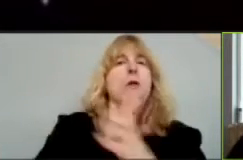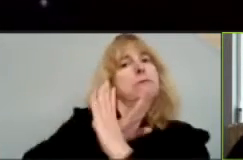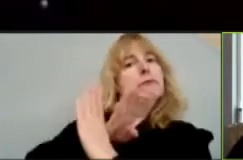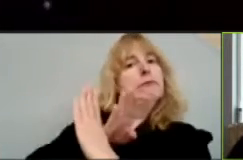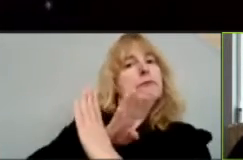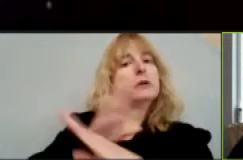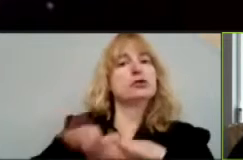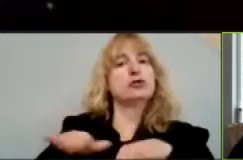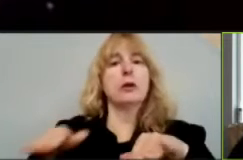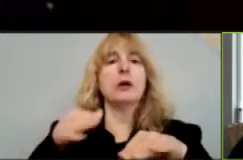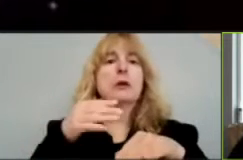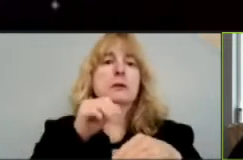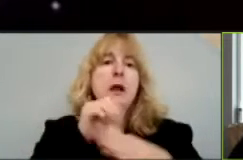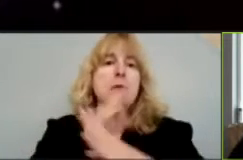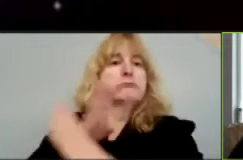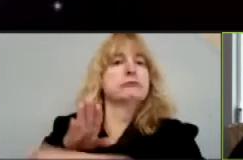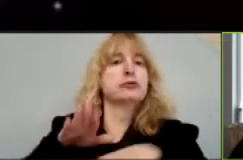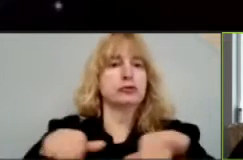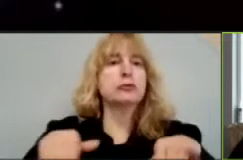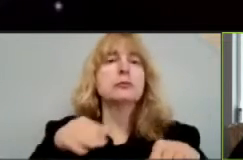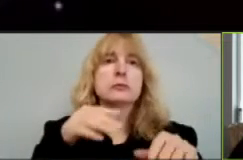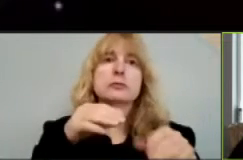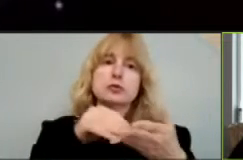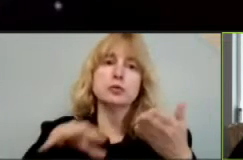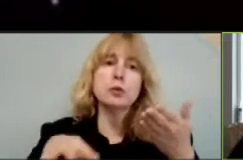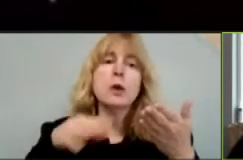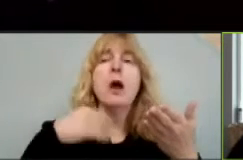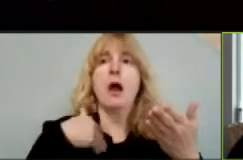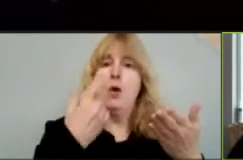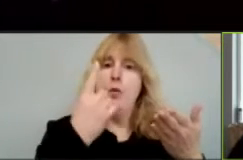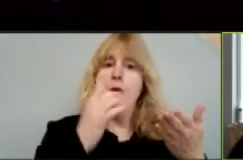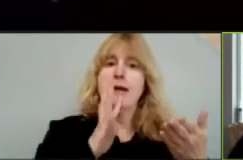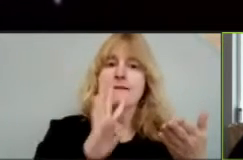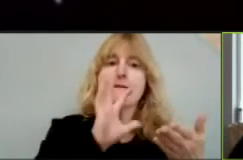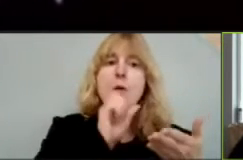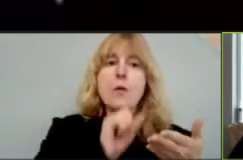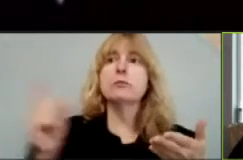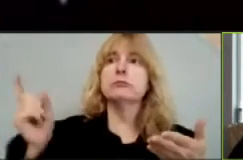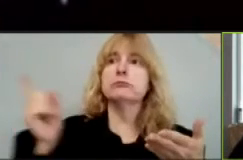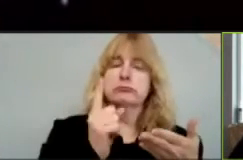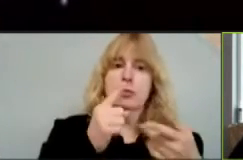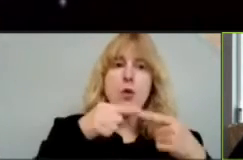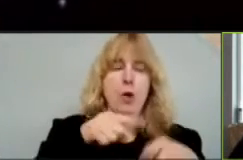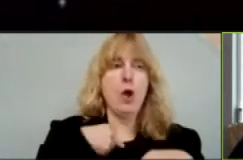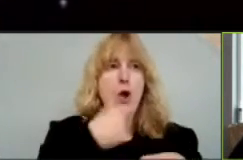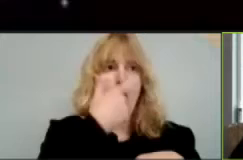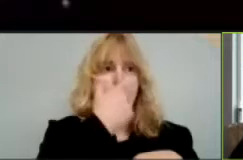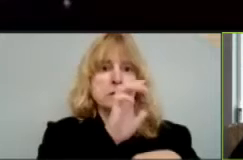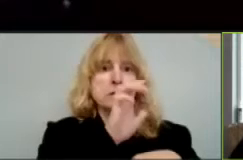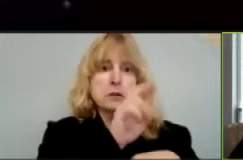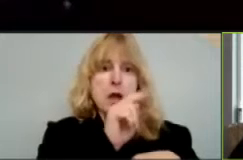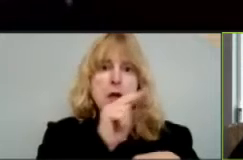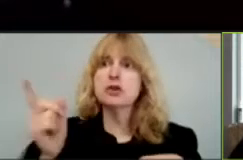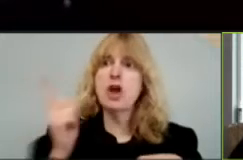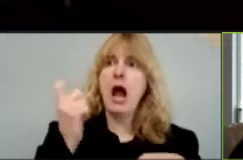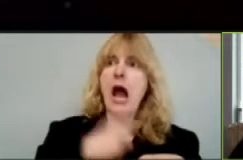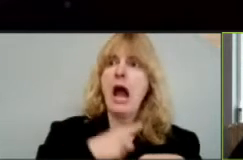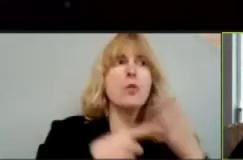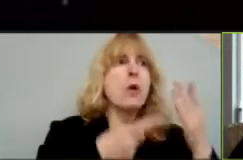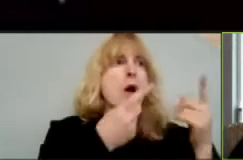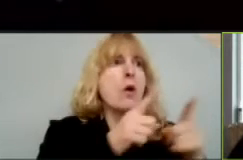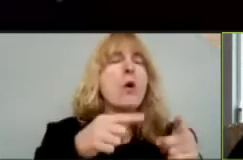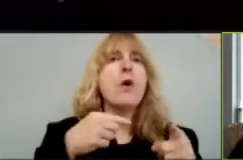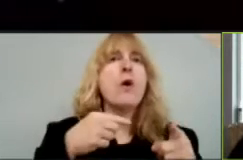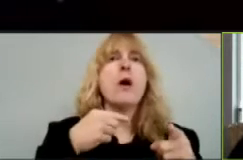a 5-year-old who came into the room yesterday while I was watching CNN and asked what was going on, and when I explained it to her, she said, "Mom, that's just not